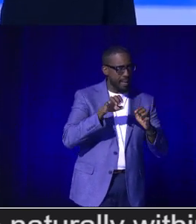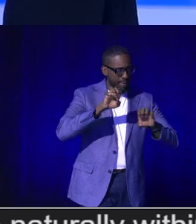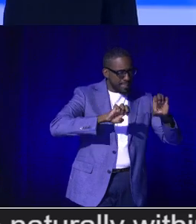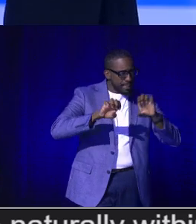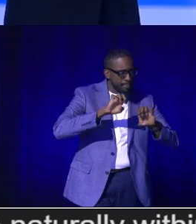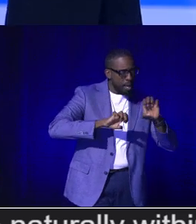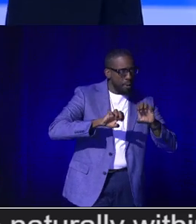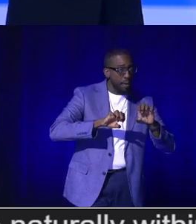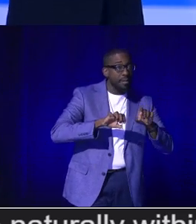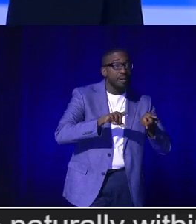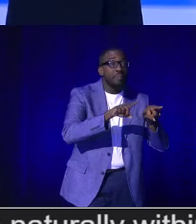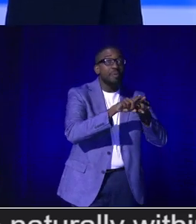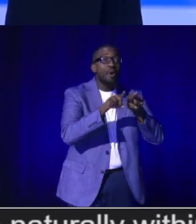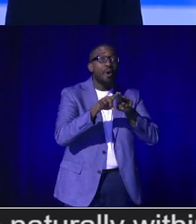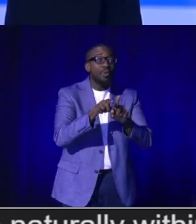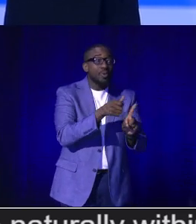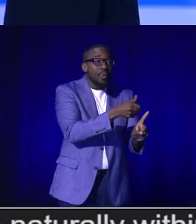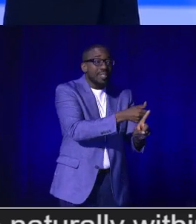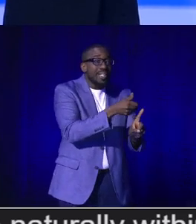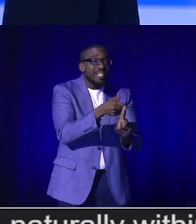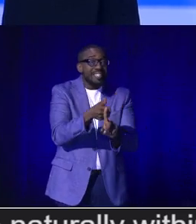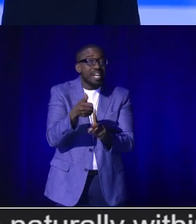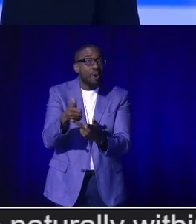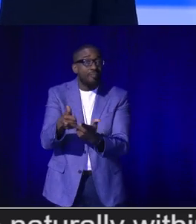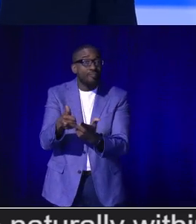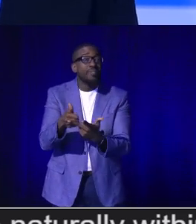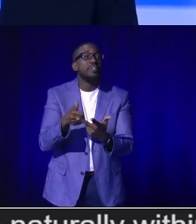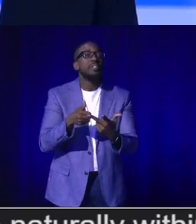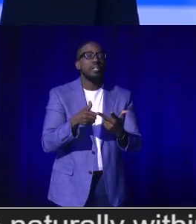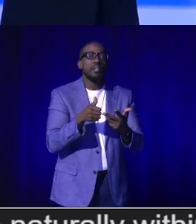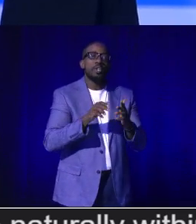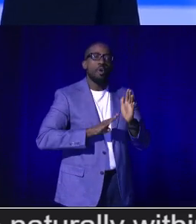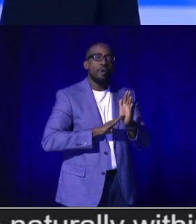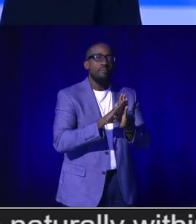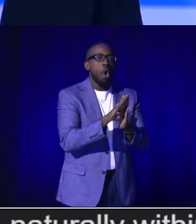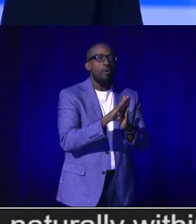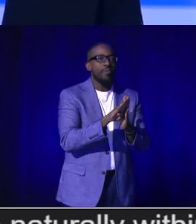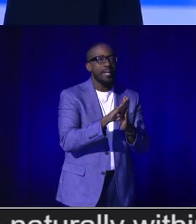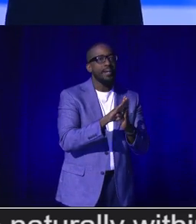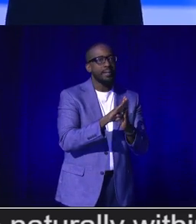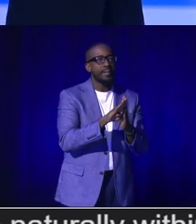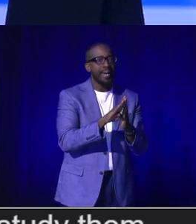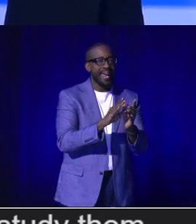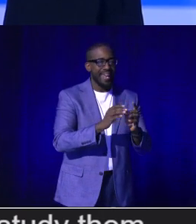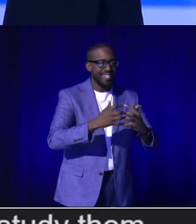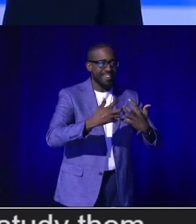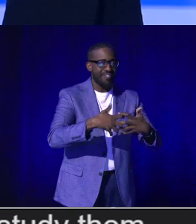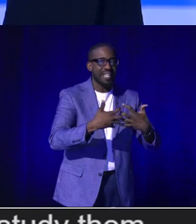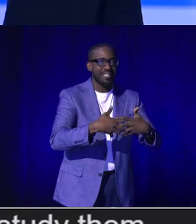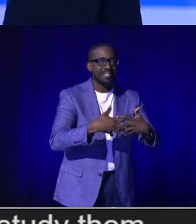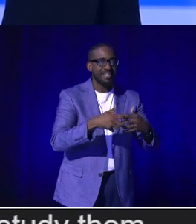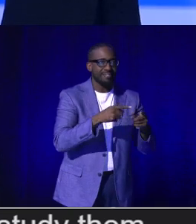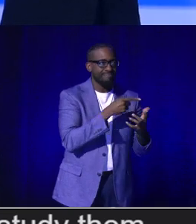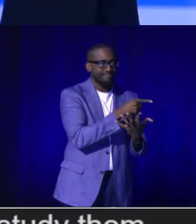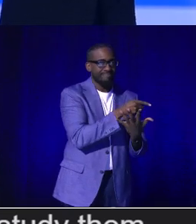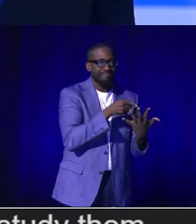they're also evolving in conventional devices. And so a few studies have indicated